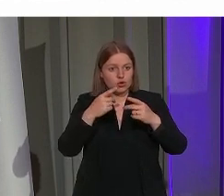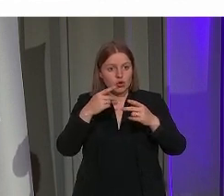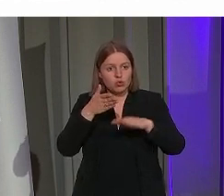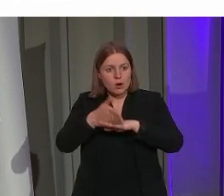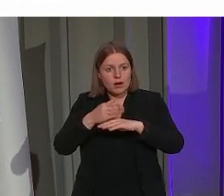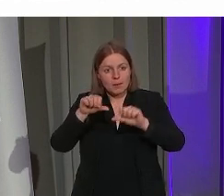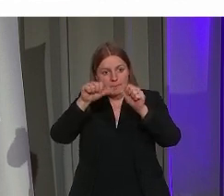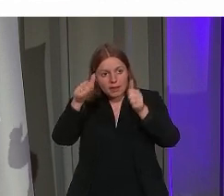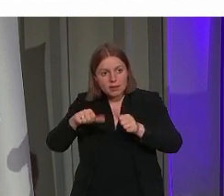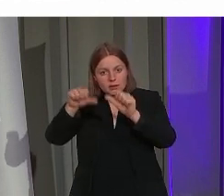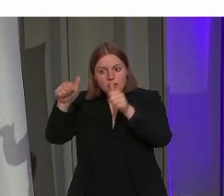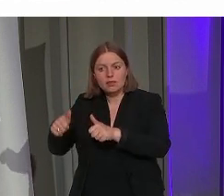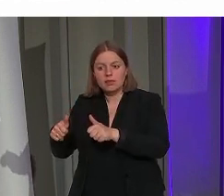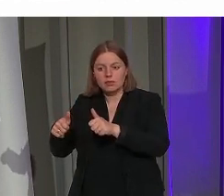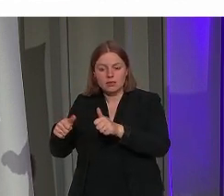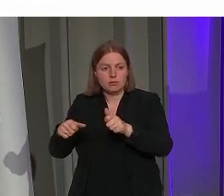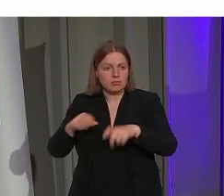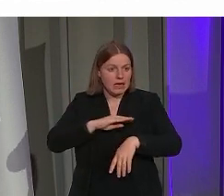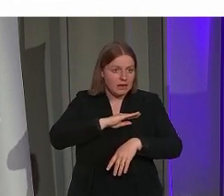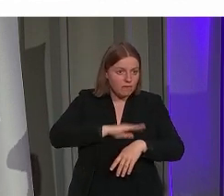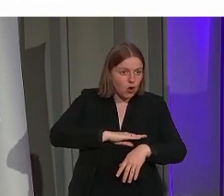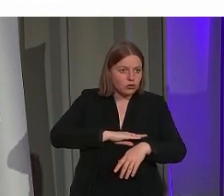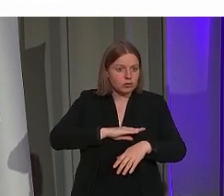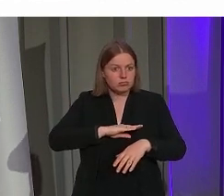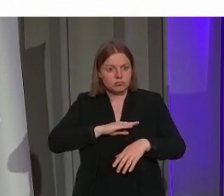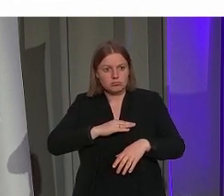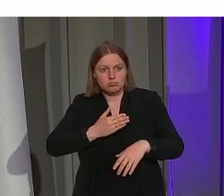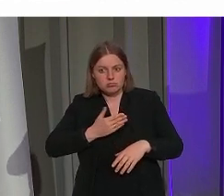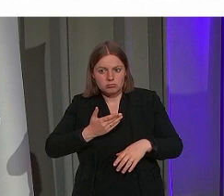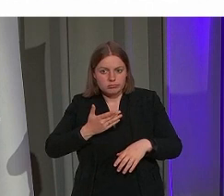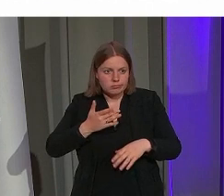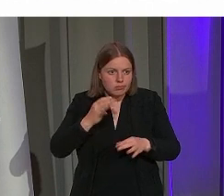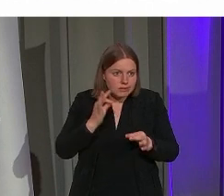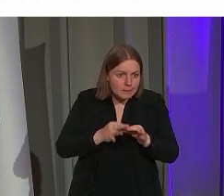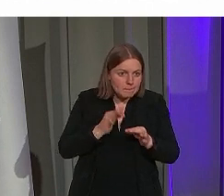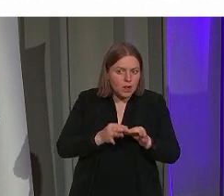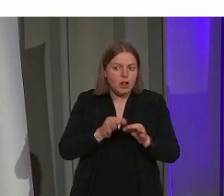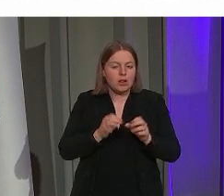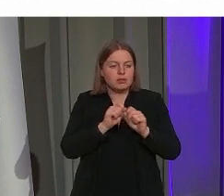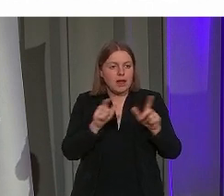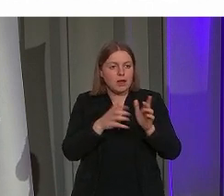heritage, but no, it is. I also want to talk about accessible